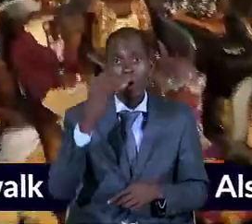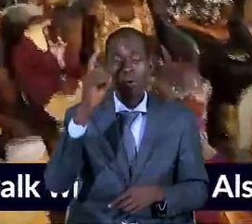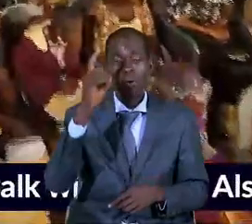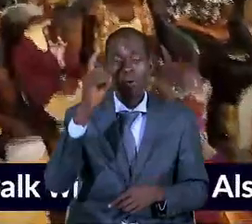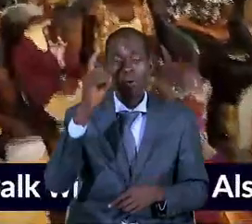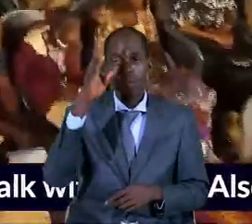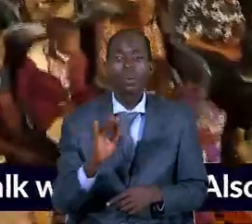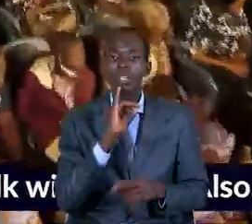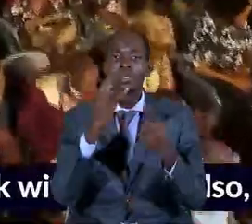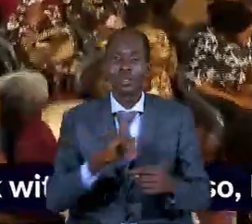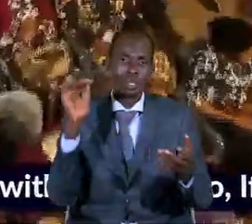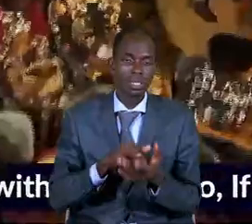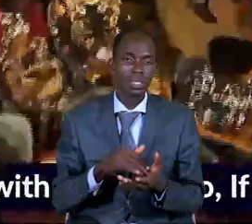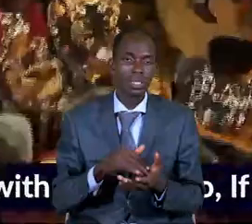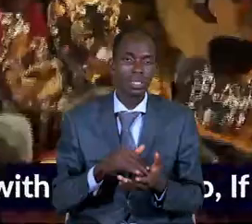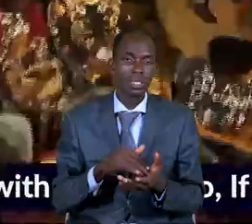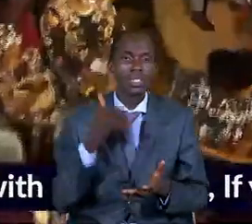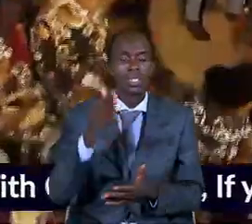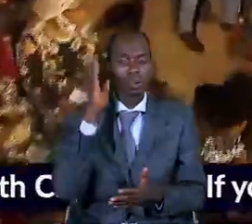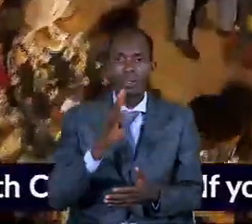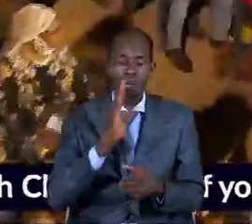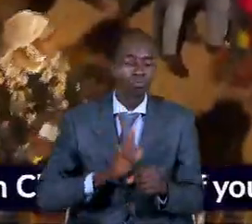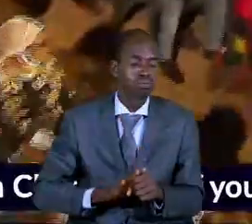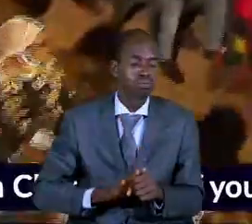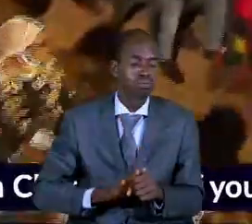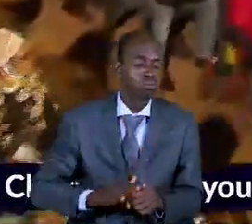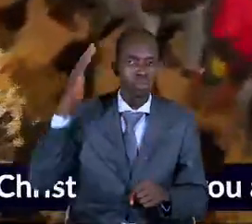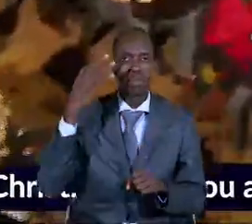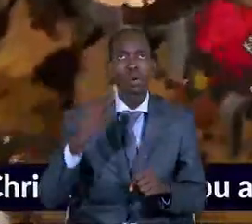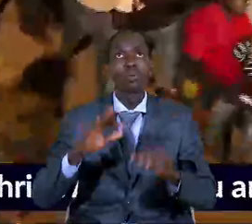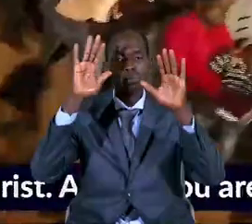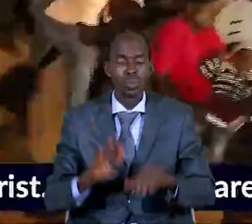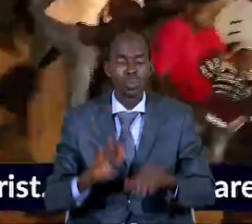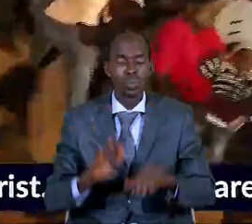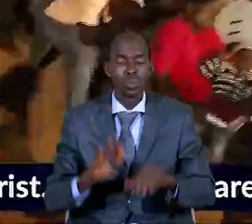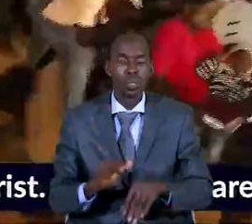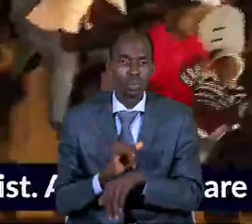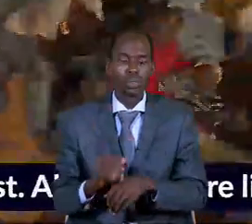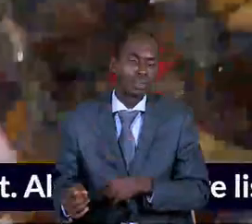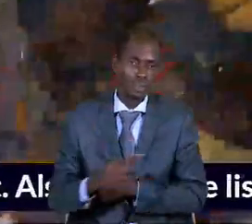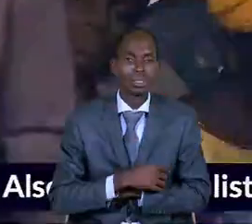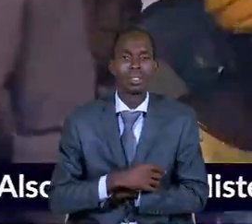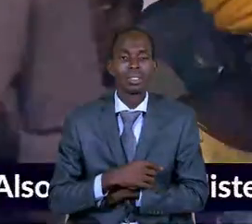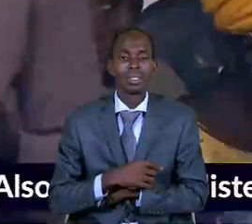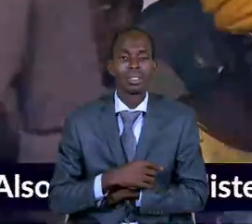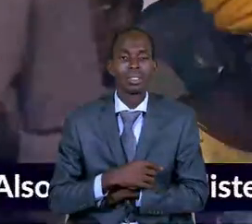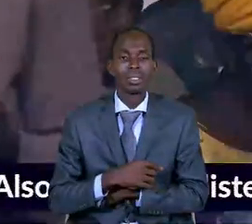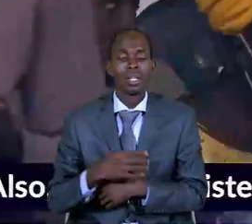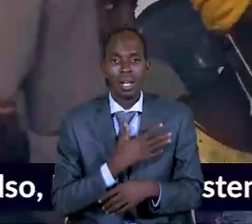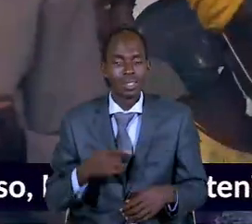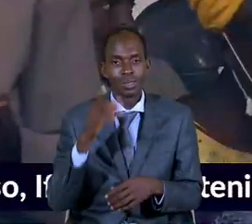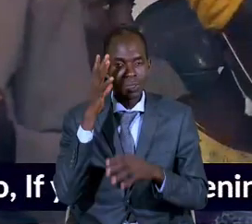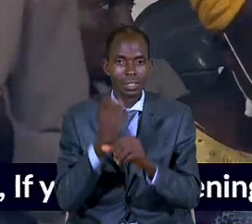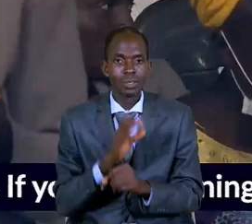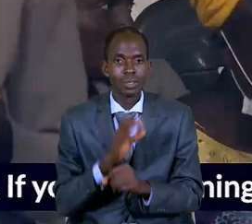There is explosion of miracles tonight. Day one explosion. You will